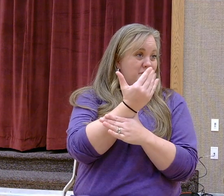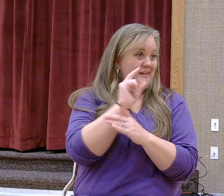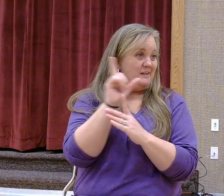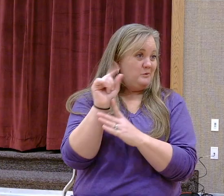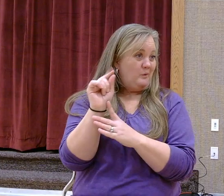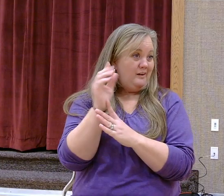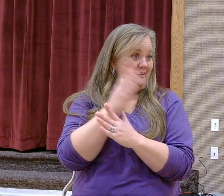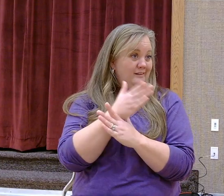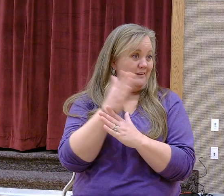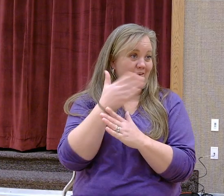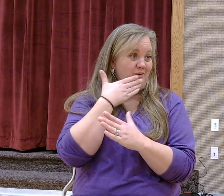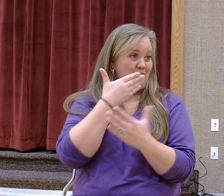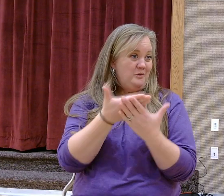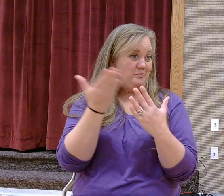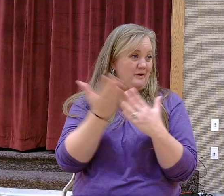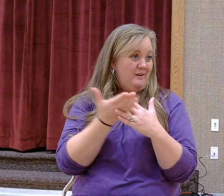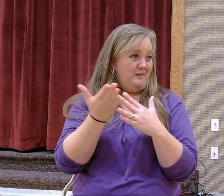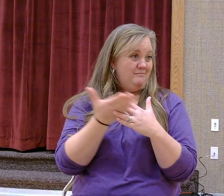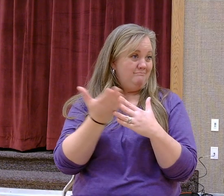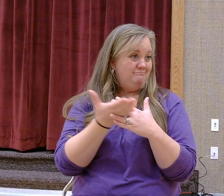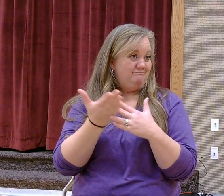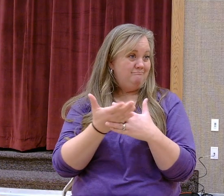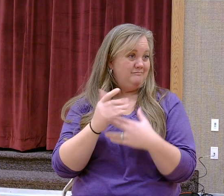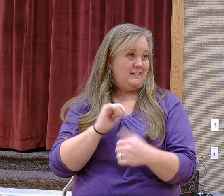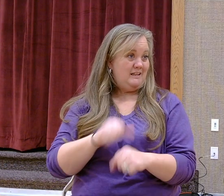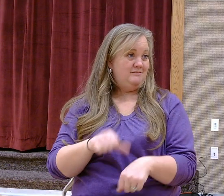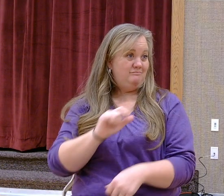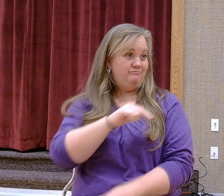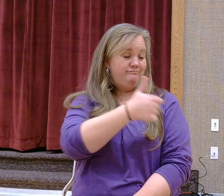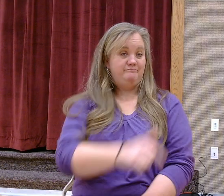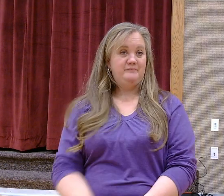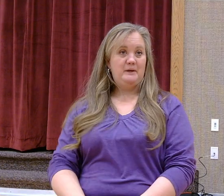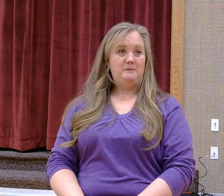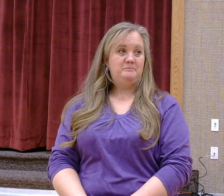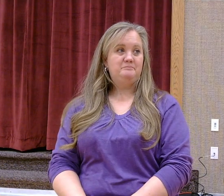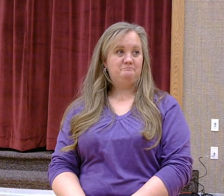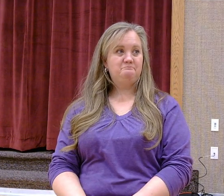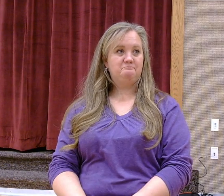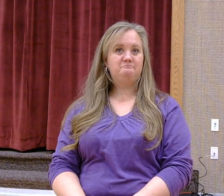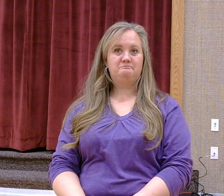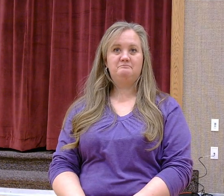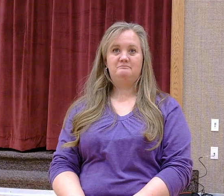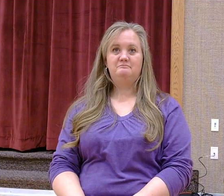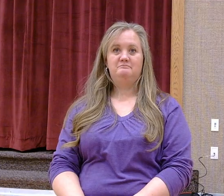time if you as opposed to if you're missing